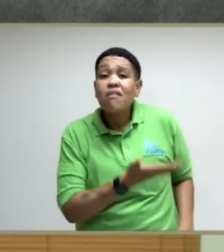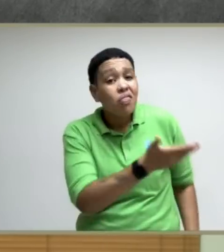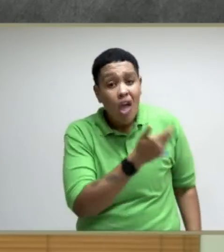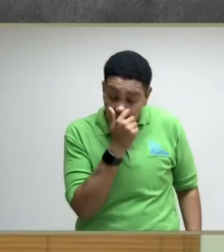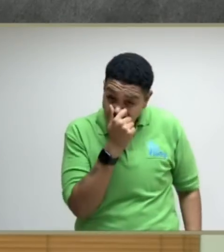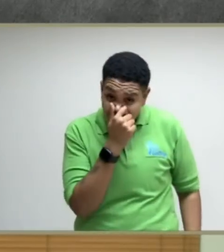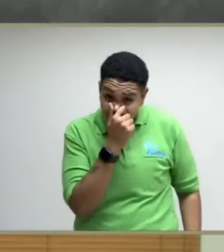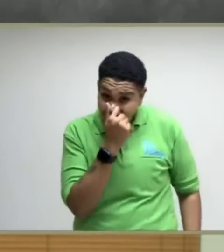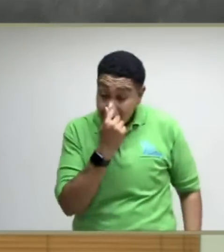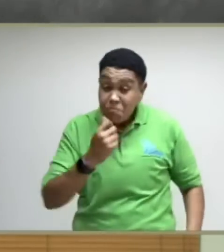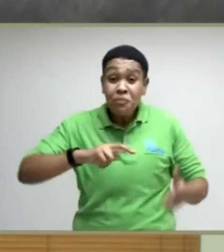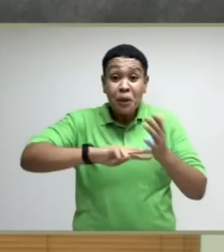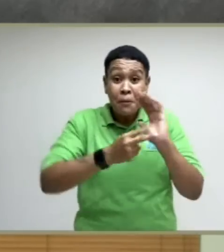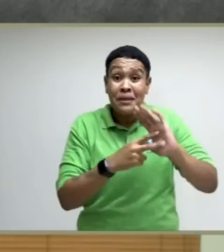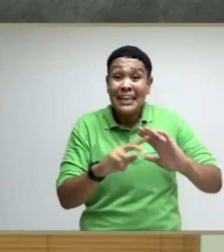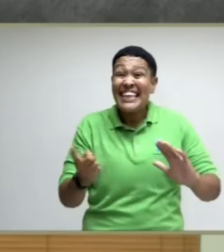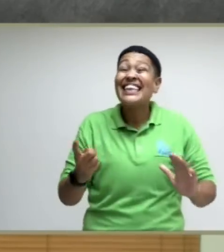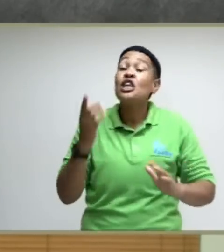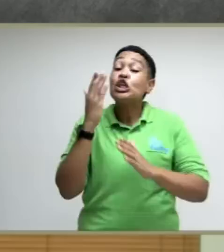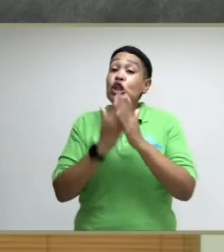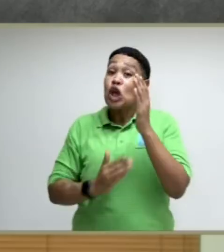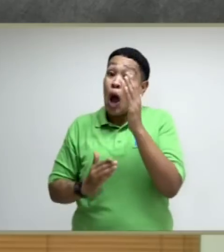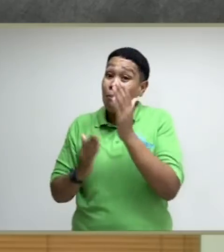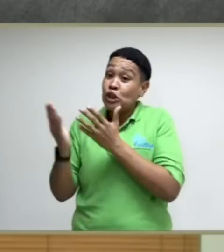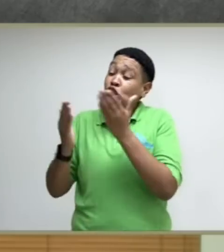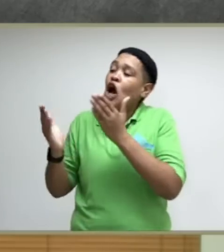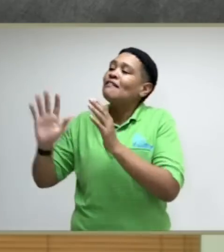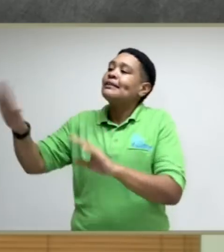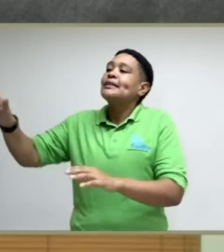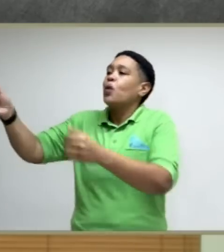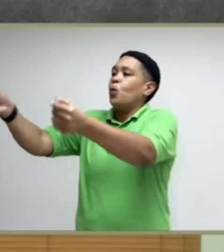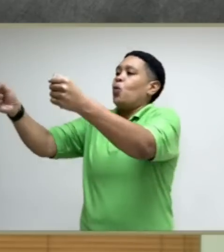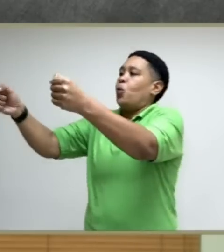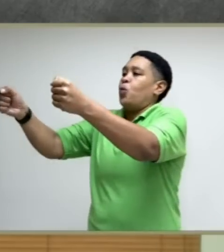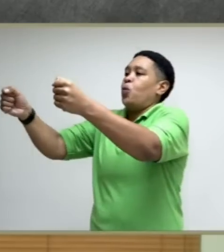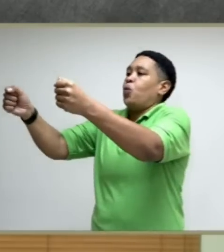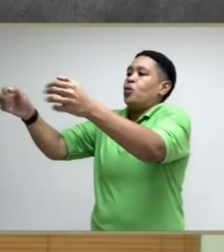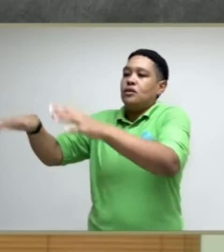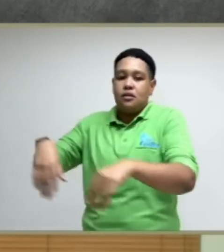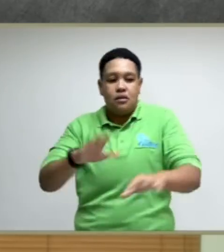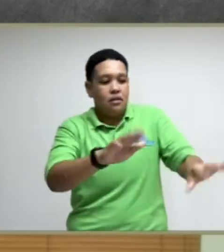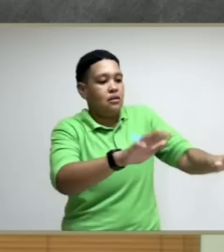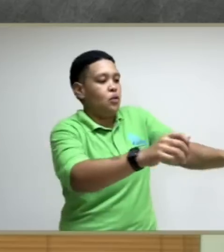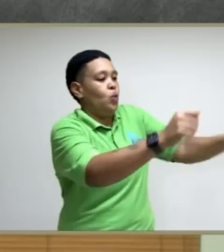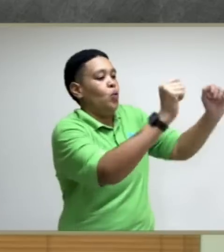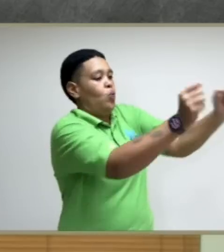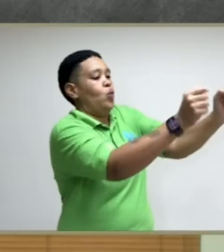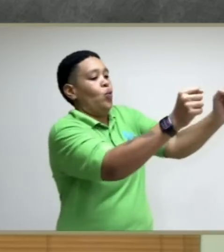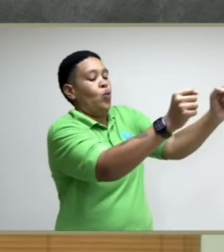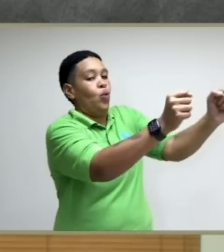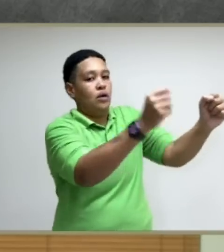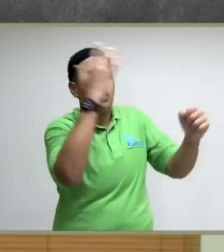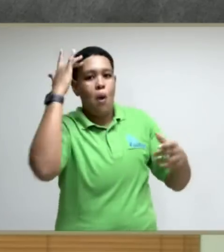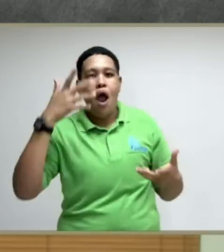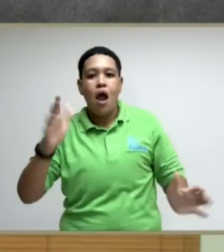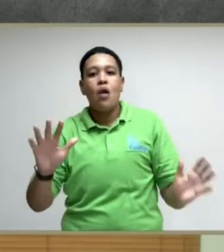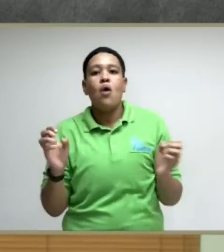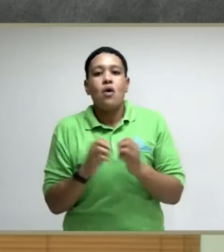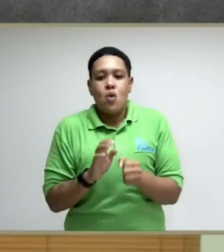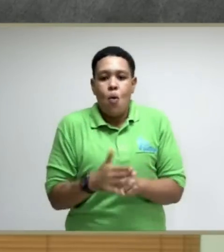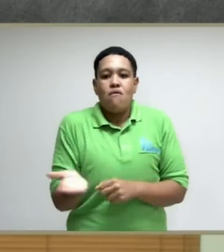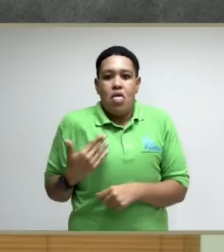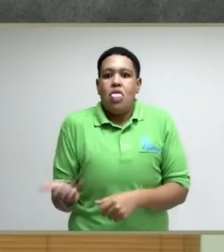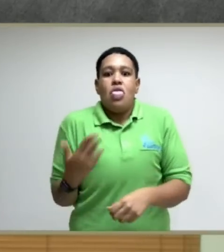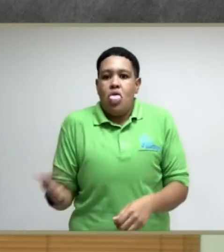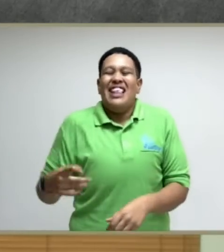means that we would have had to close some of our services that are offered in the hospitals to accommodate these patients